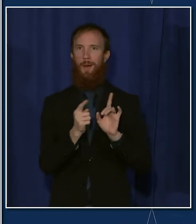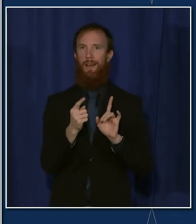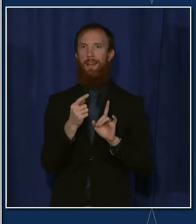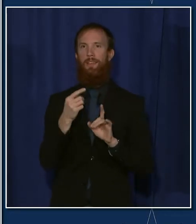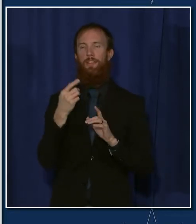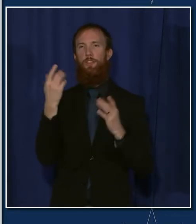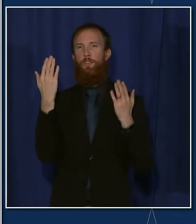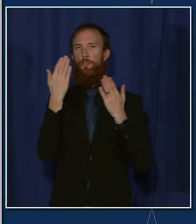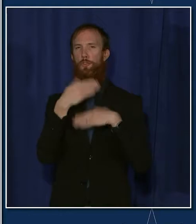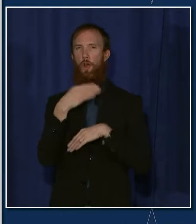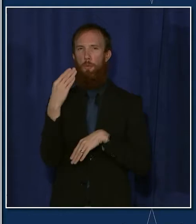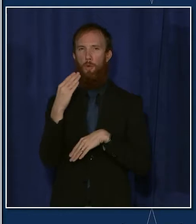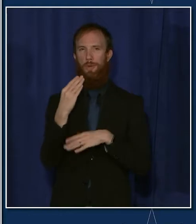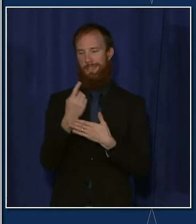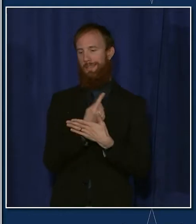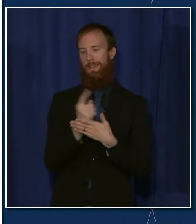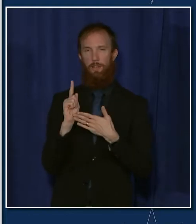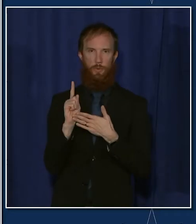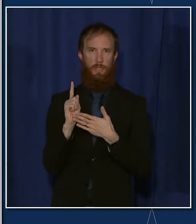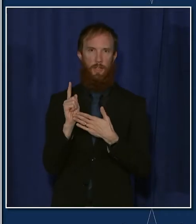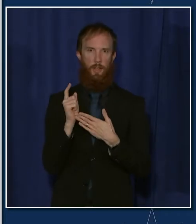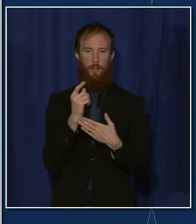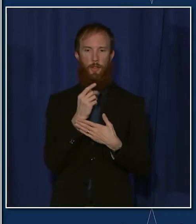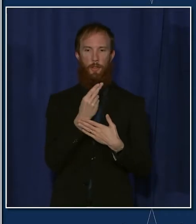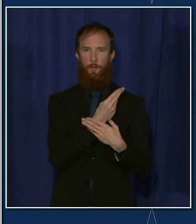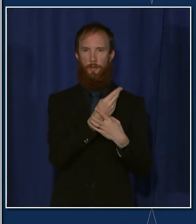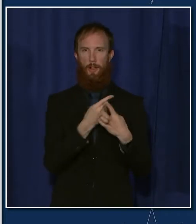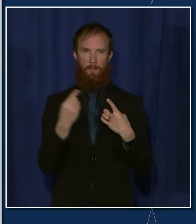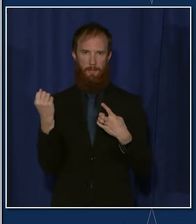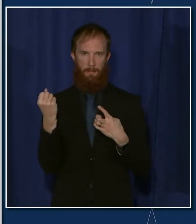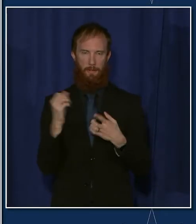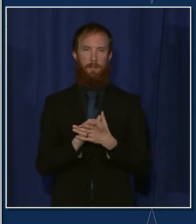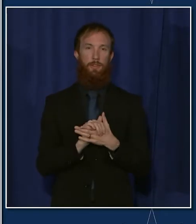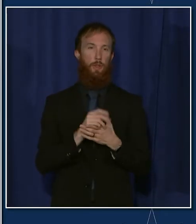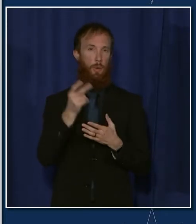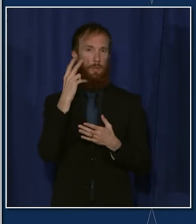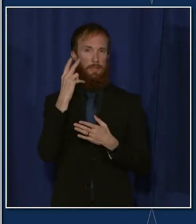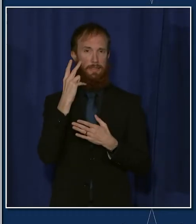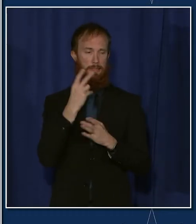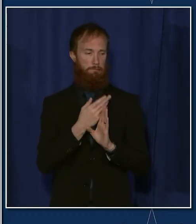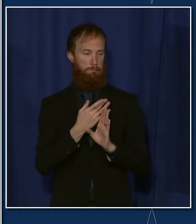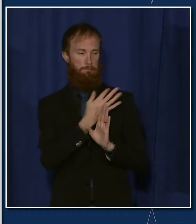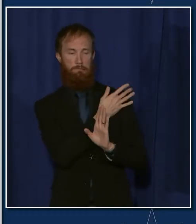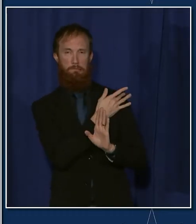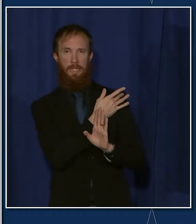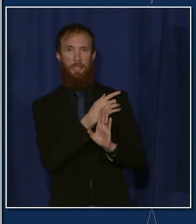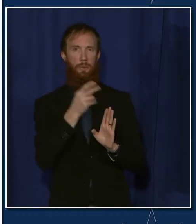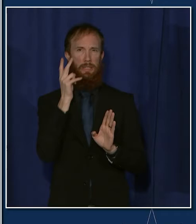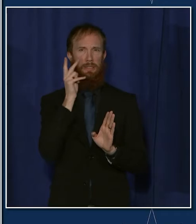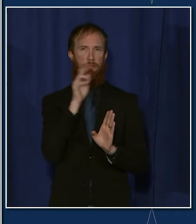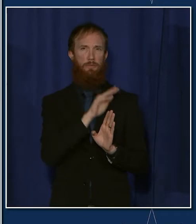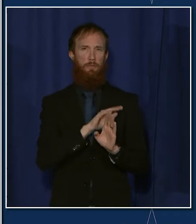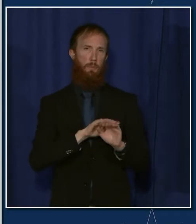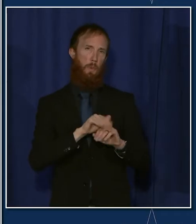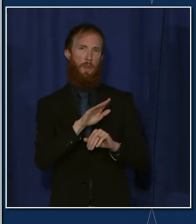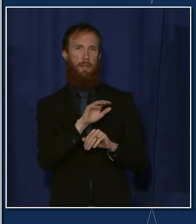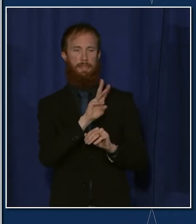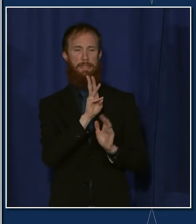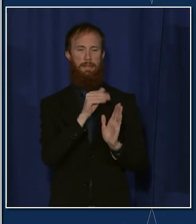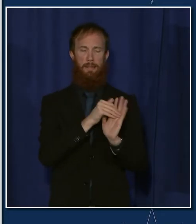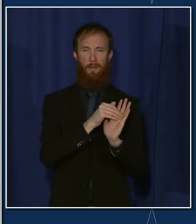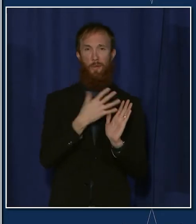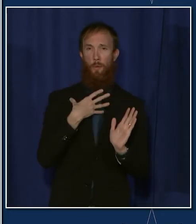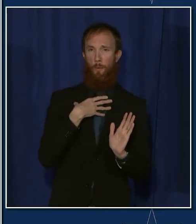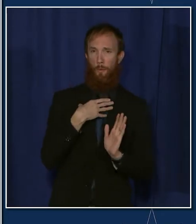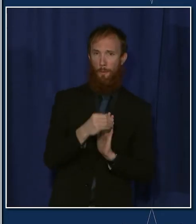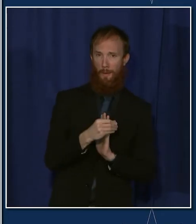Thursday to Saturday. And so you can see, for example, before last Thursday, there had been more than 6,000 white Chicagoans